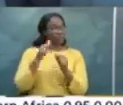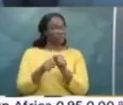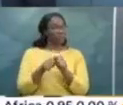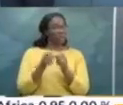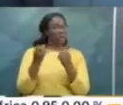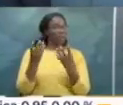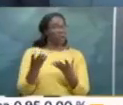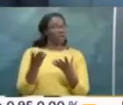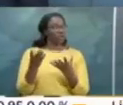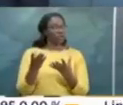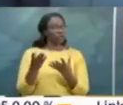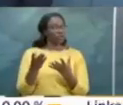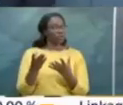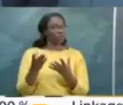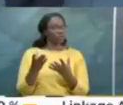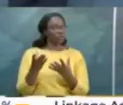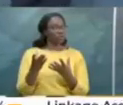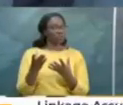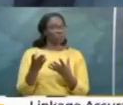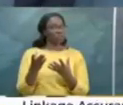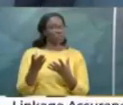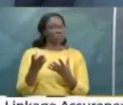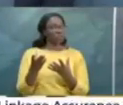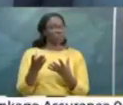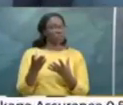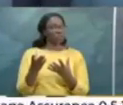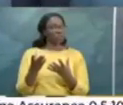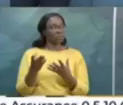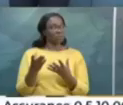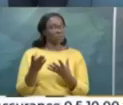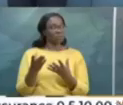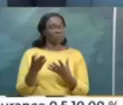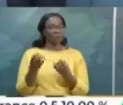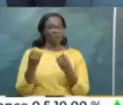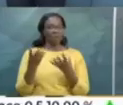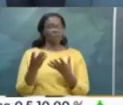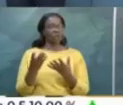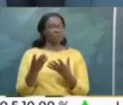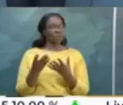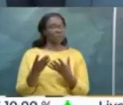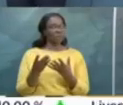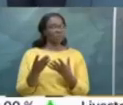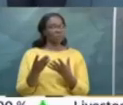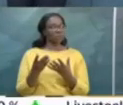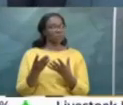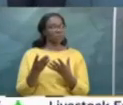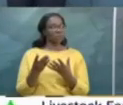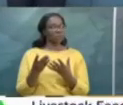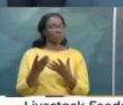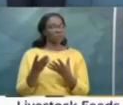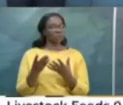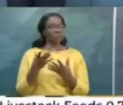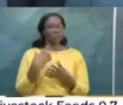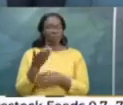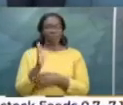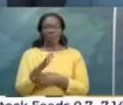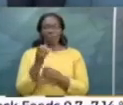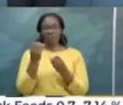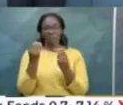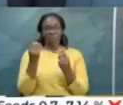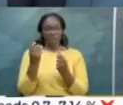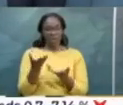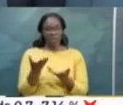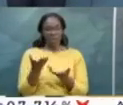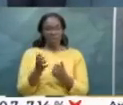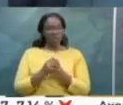how much? That is the Bounty peanut butter. Yes, please tell them the cost, Brenda. Let me get back to it. Okay. I think I've lost